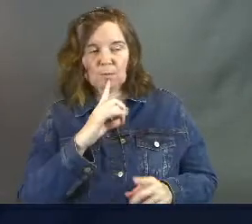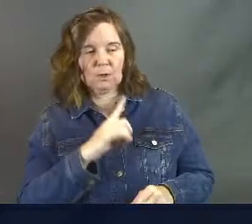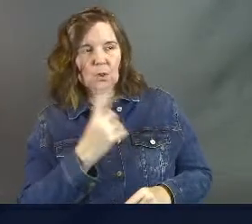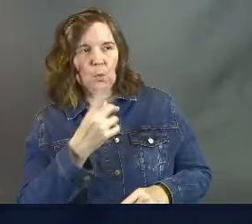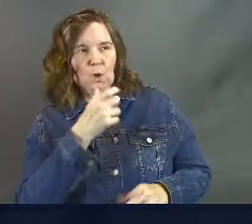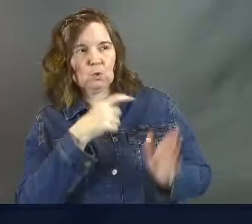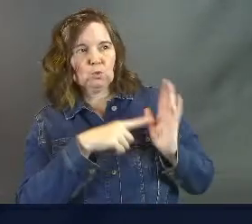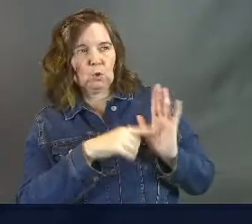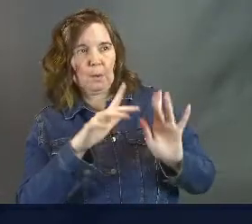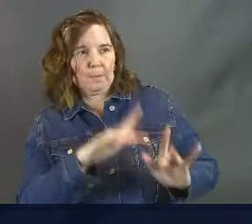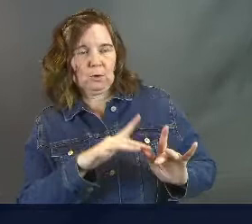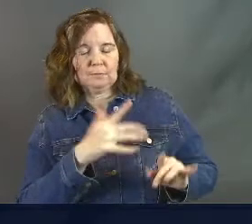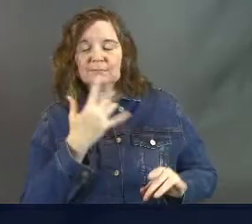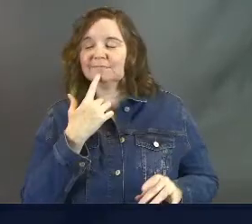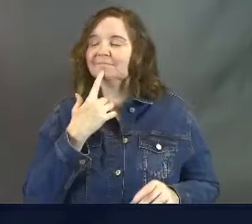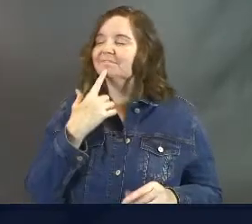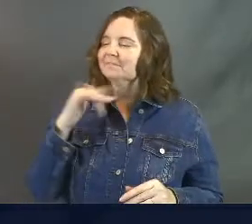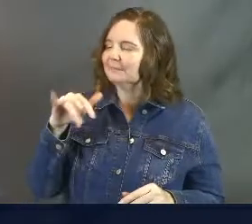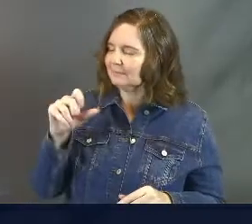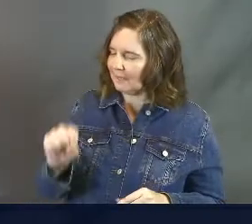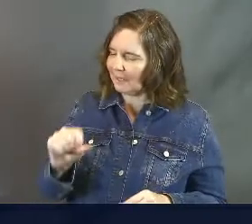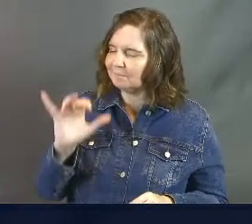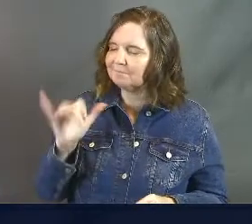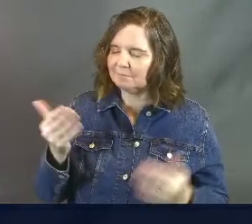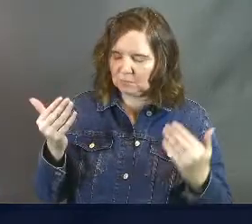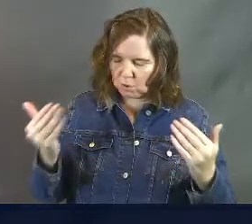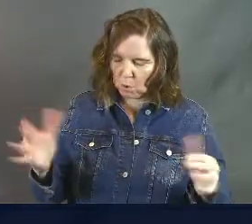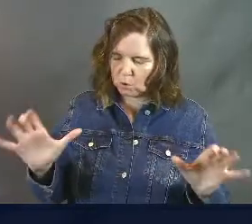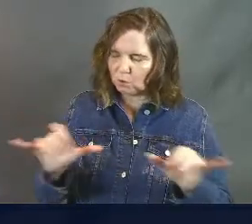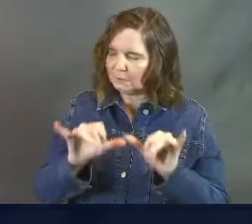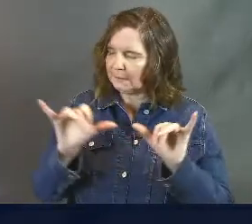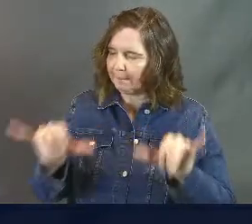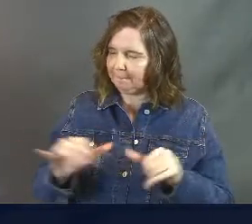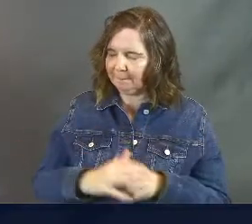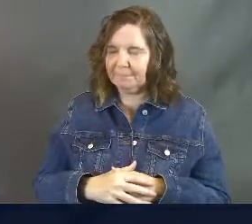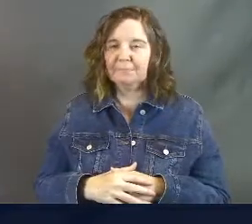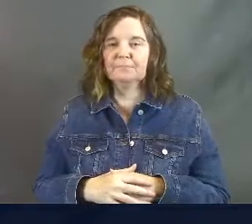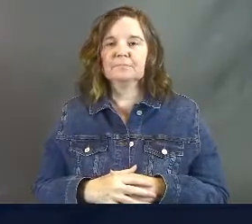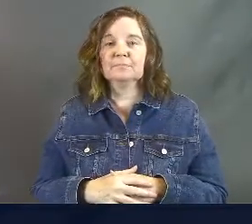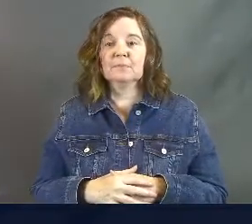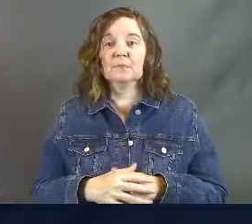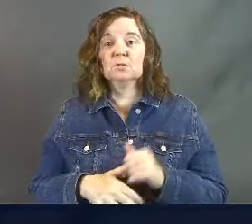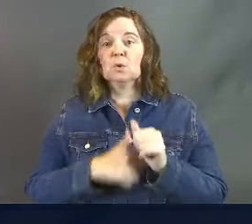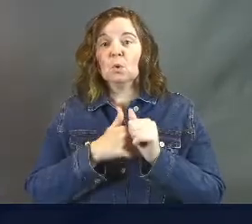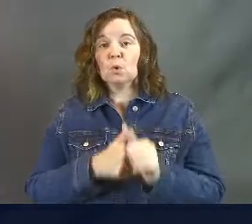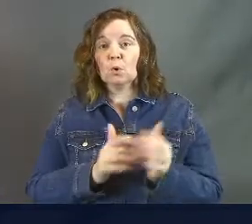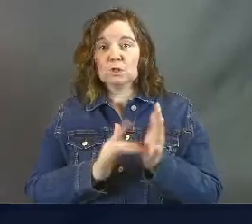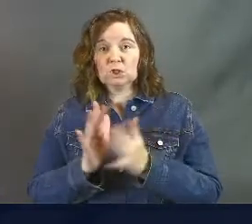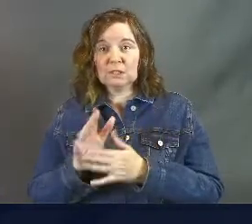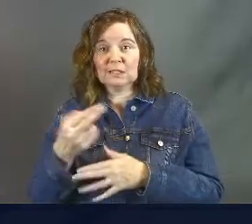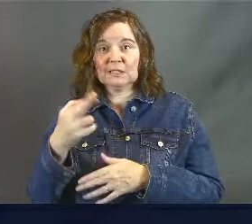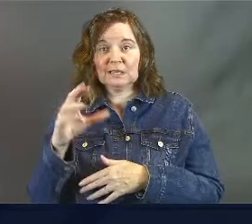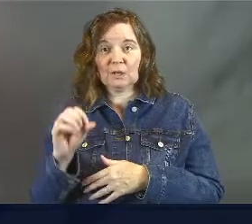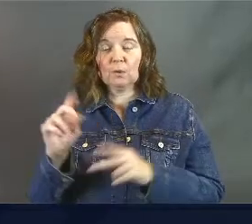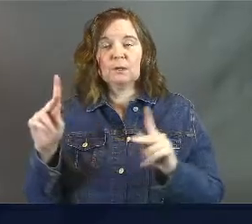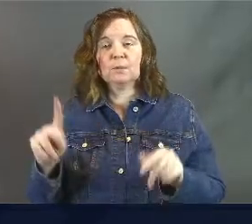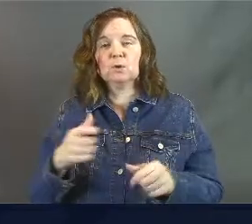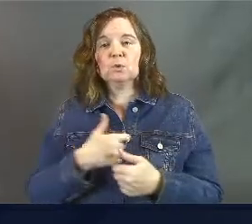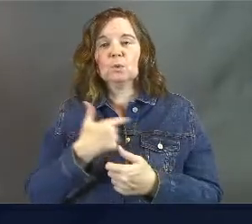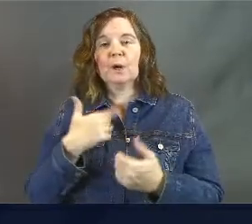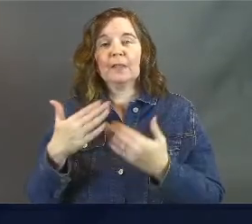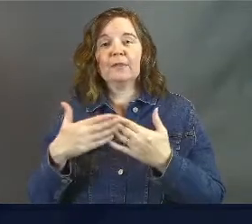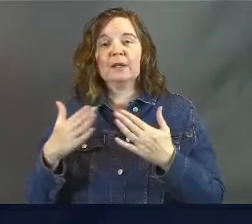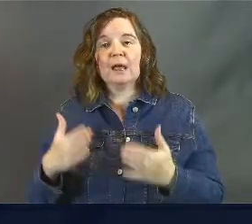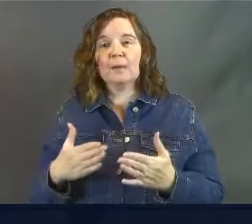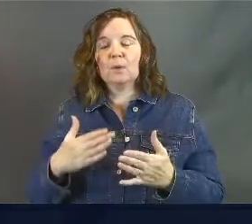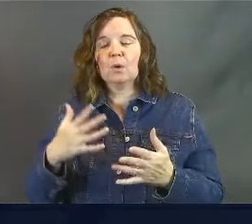one who showed him mercy. Then Jesus said, yes, now go and do the same. So according to Jesus, the hero, the person who was the